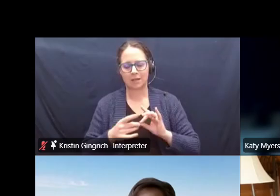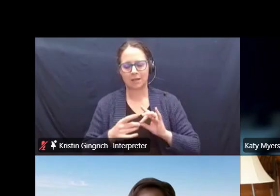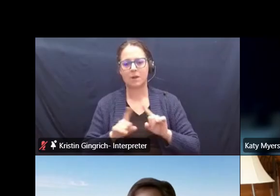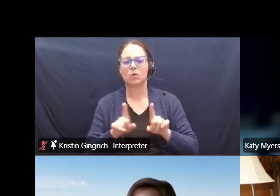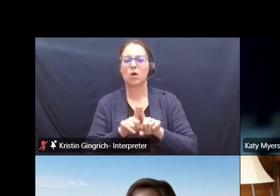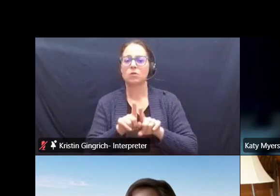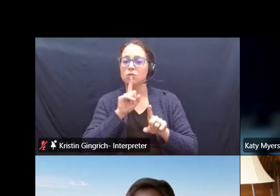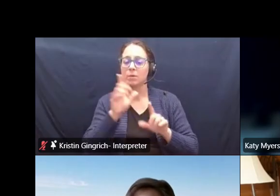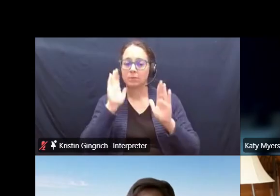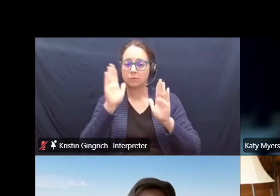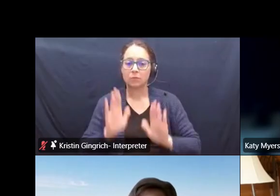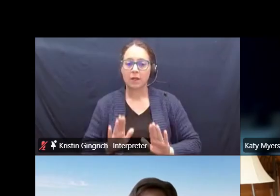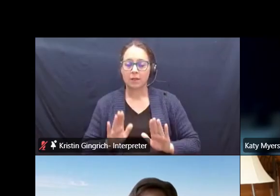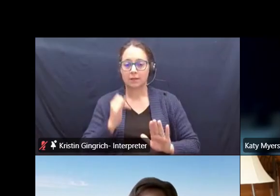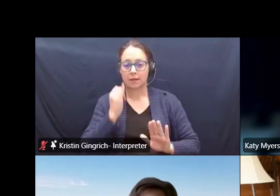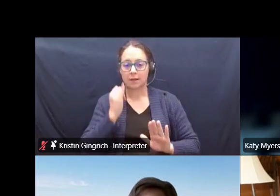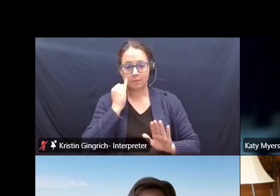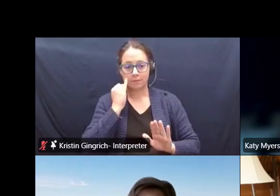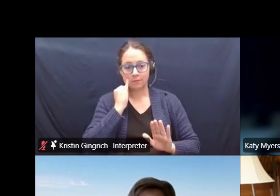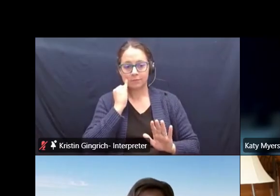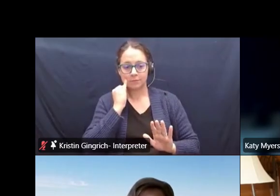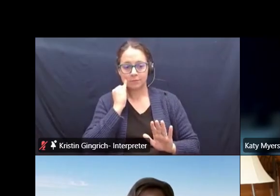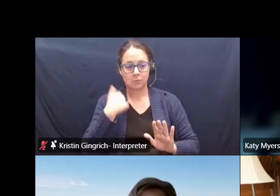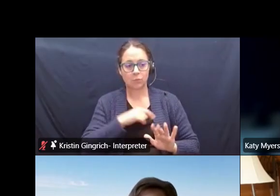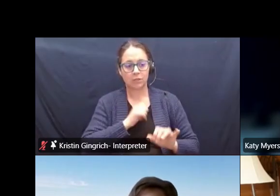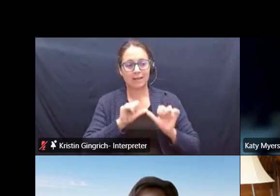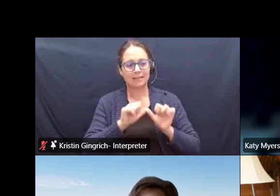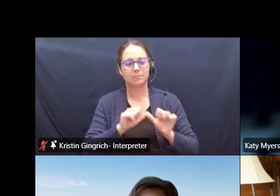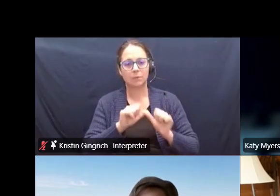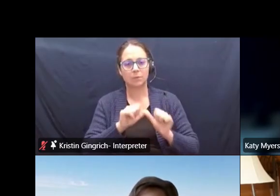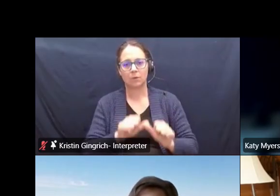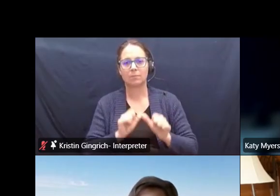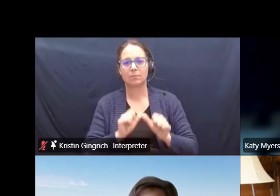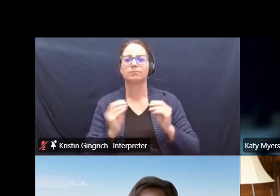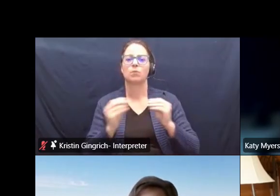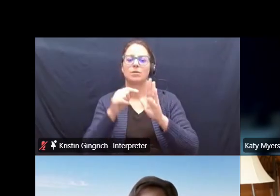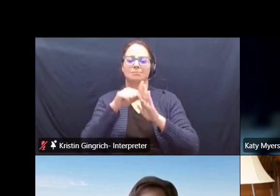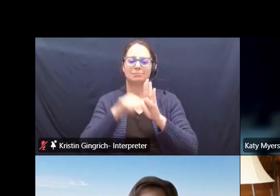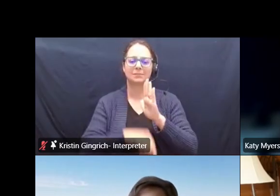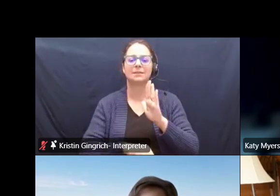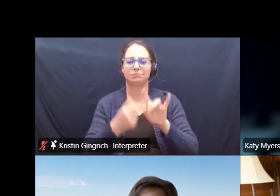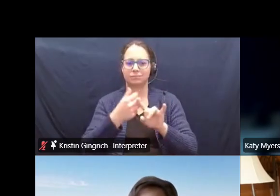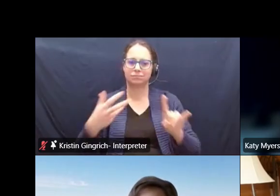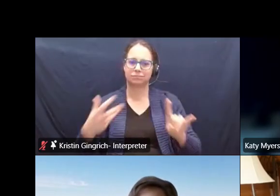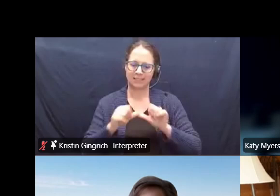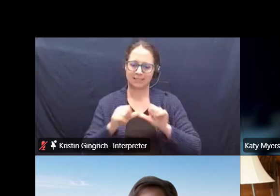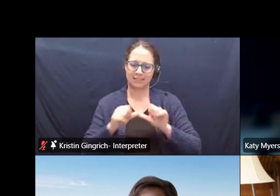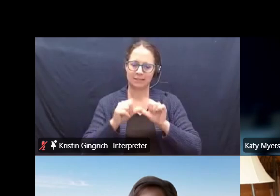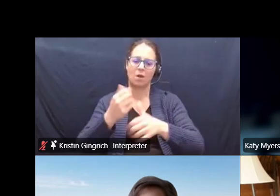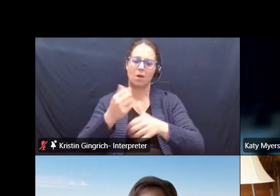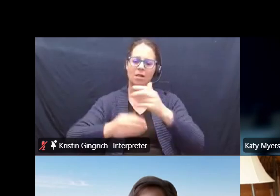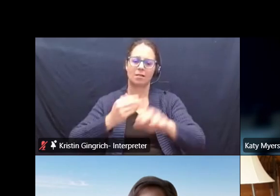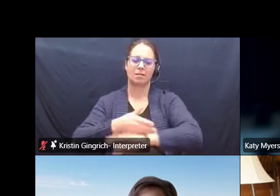if, you know, we could keep going further and moving forward with